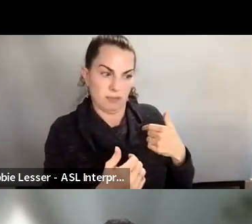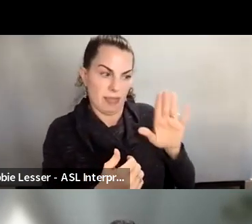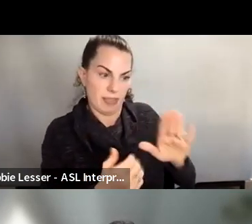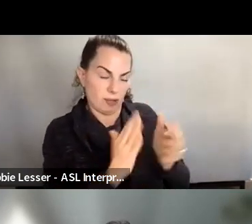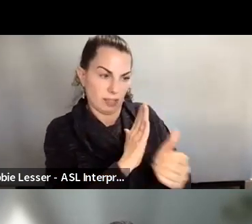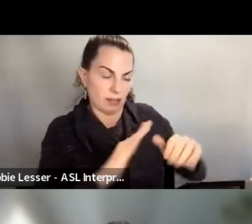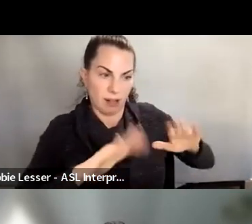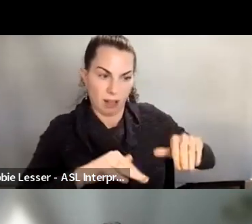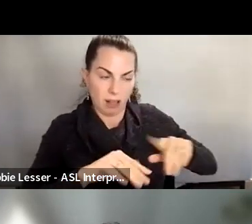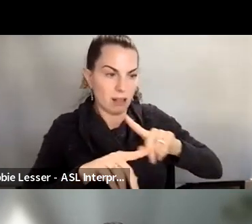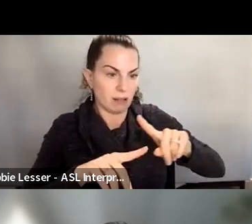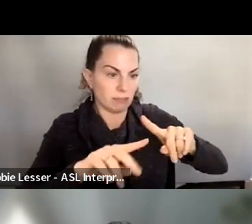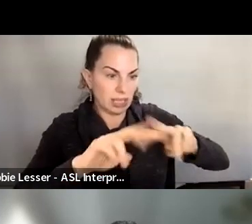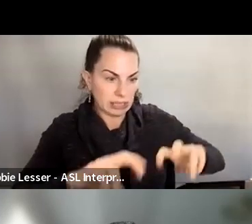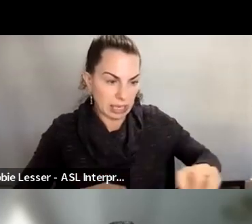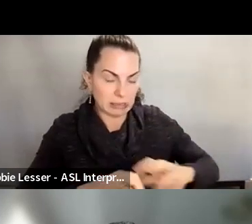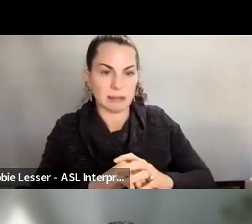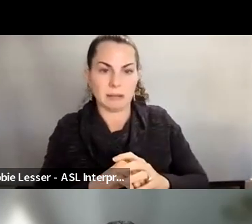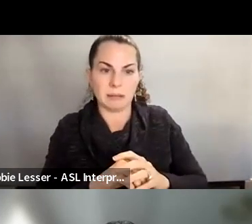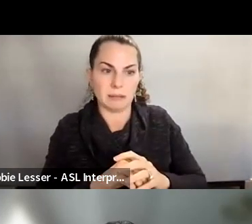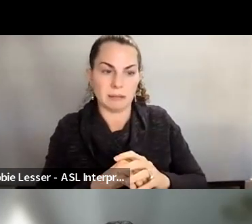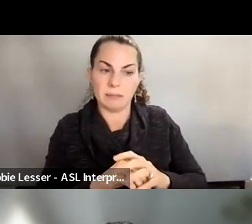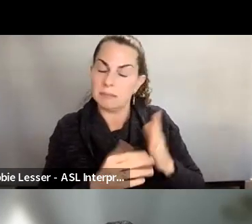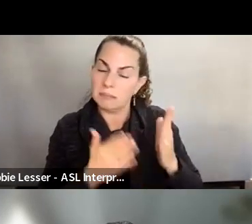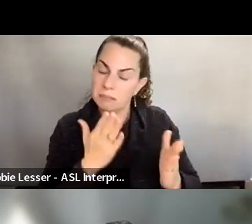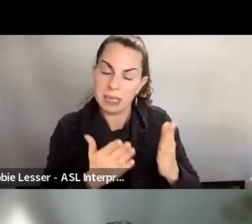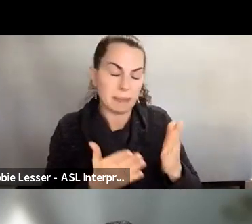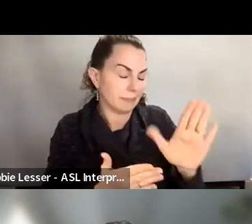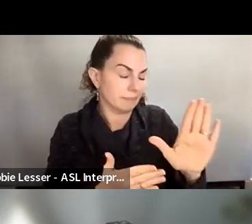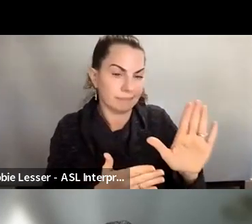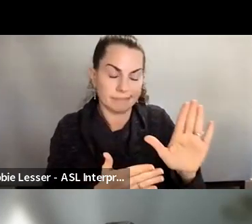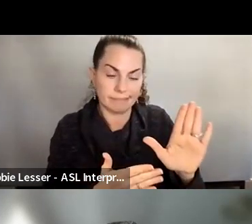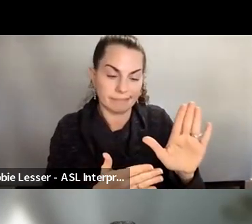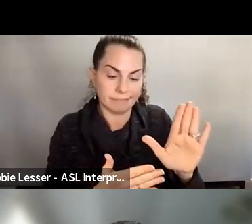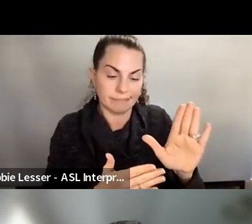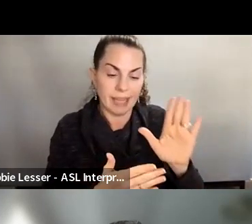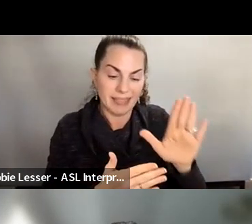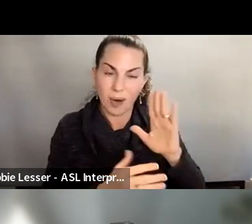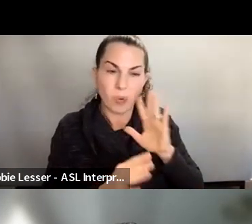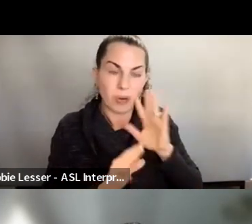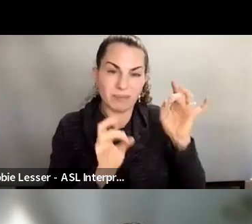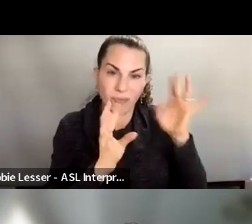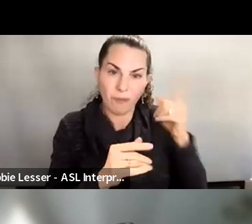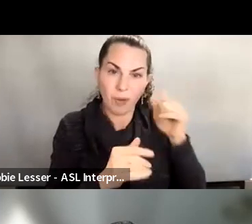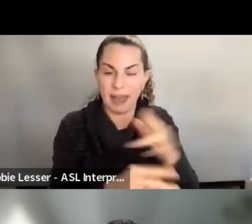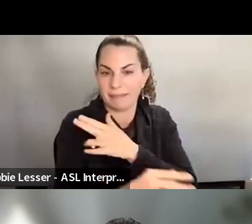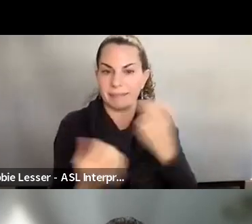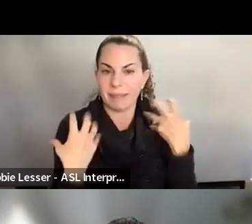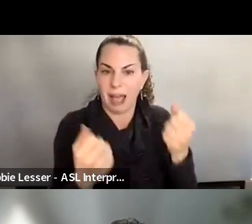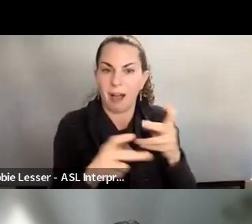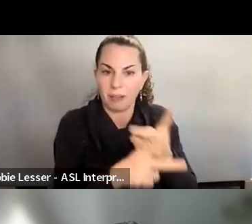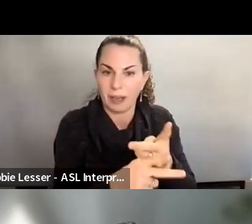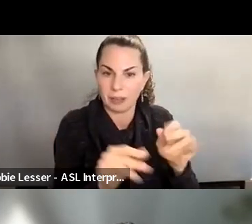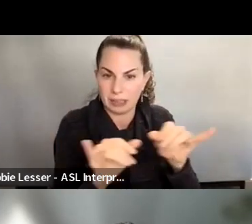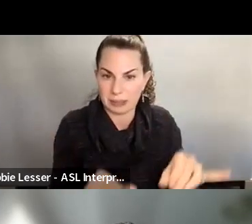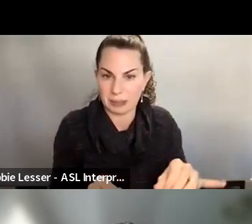gonna play out in a terrible way for that healthcare institution. And in all honesty, Michael, that's one of the